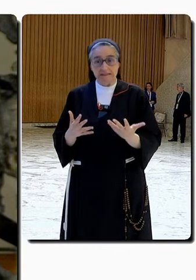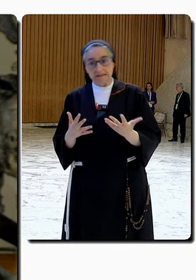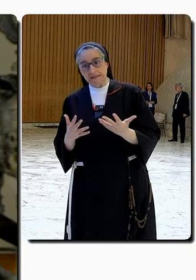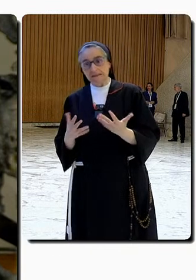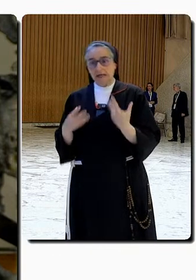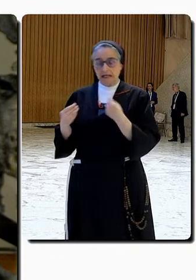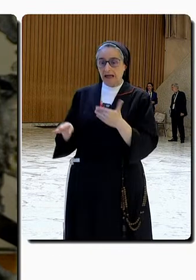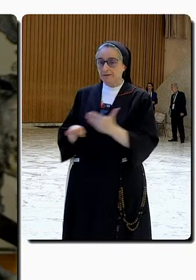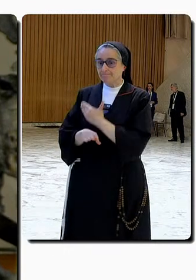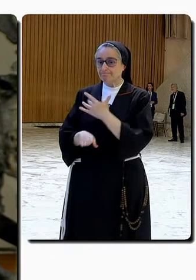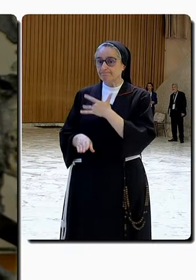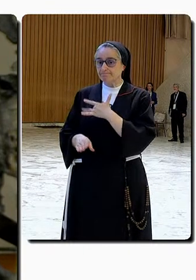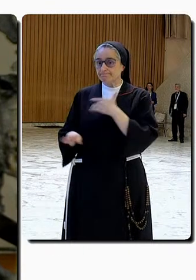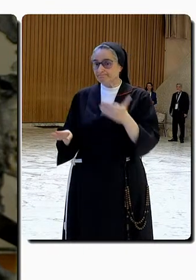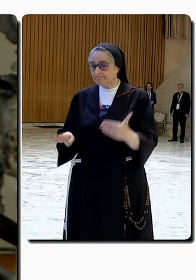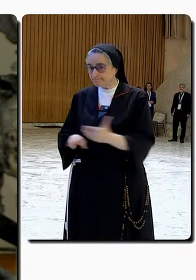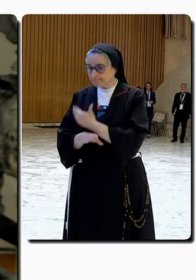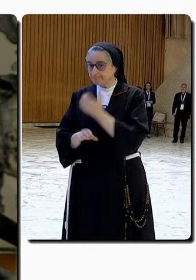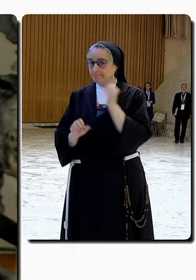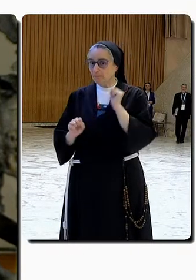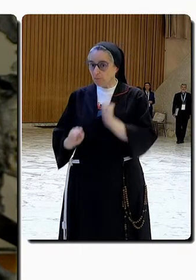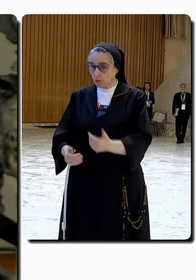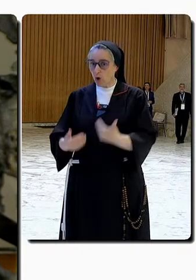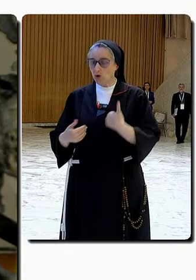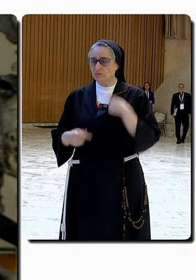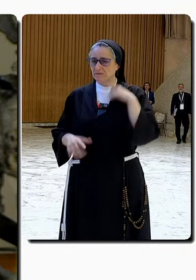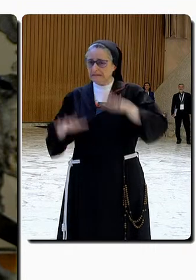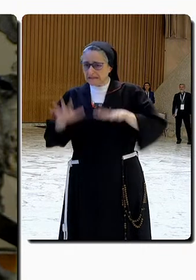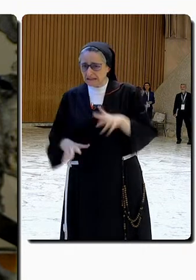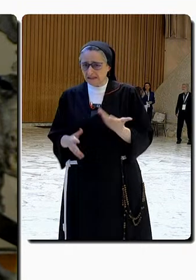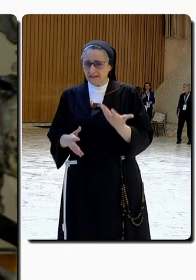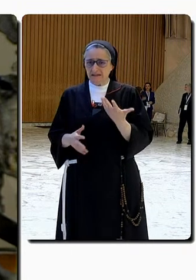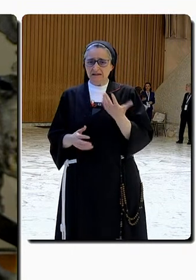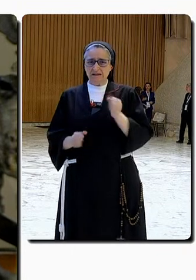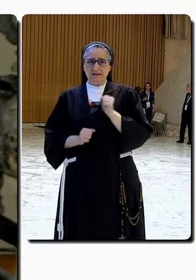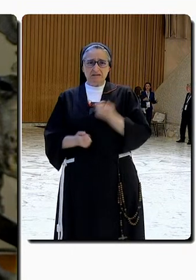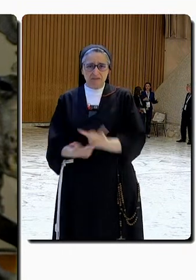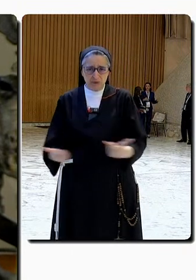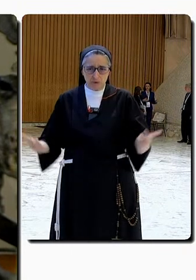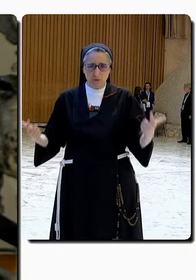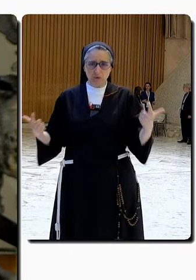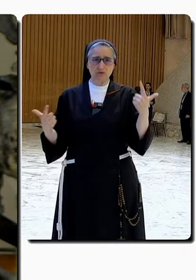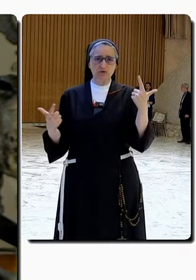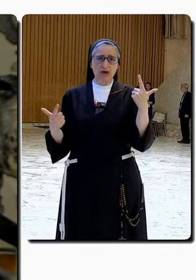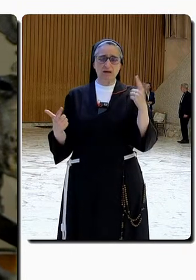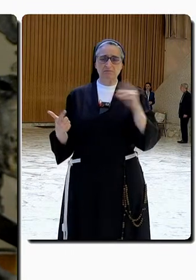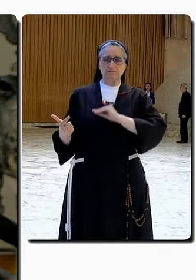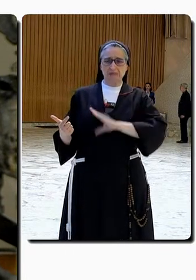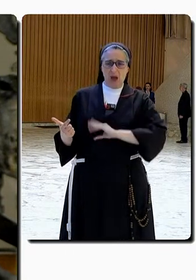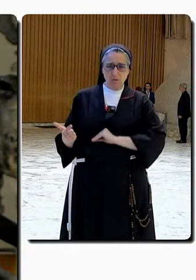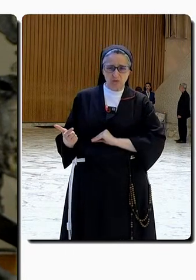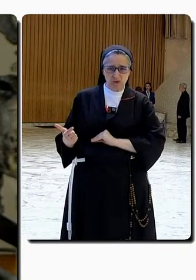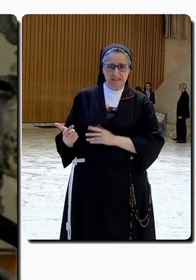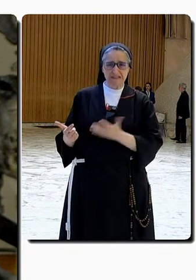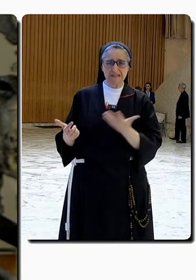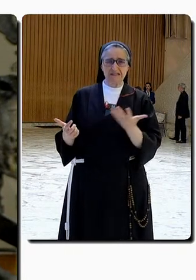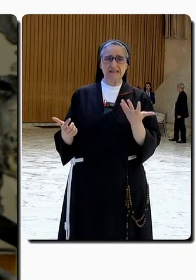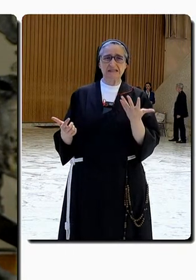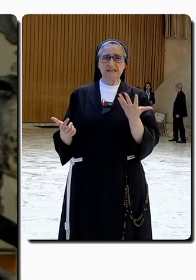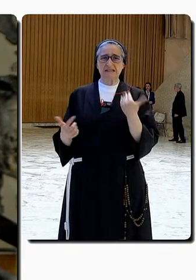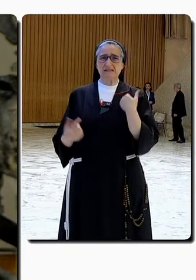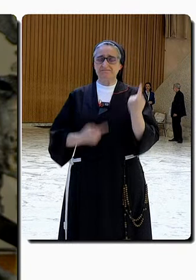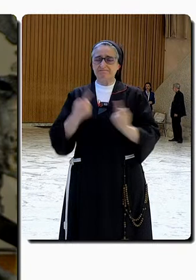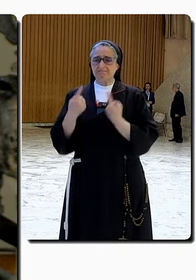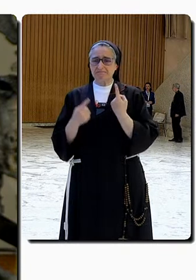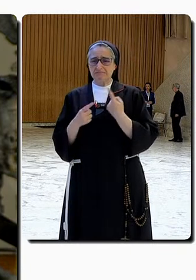children's souls, such as insecurity, mistrust, low self-esteem, and co-addictions. Priests